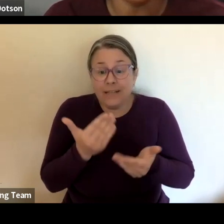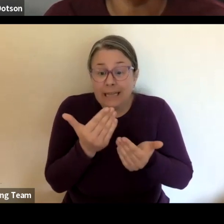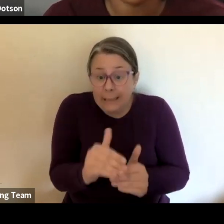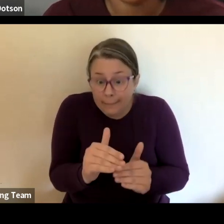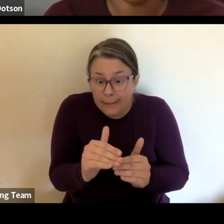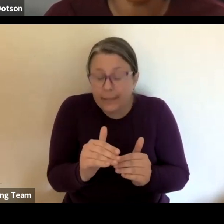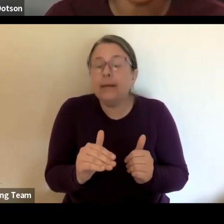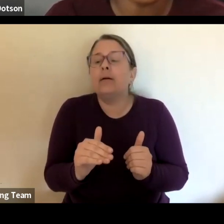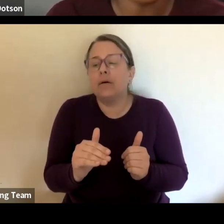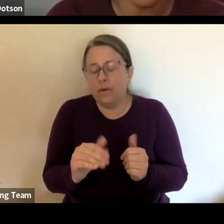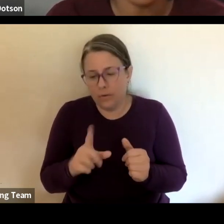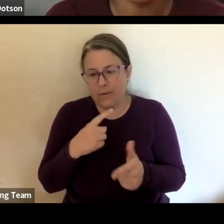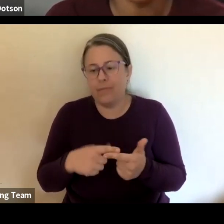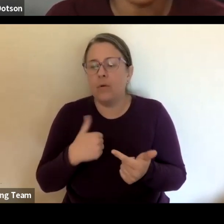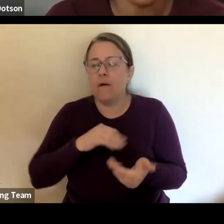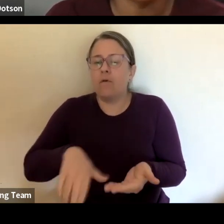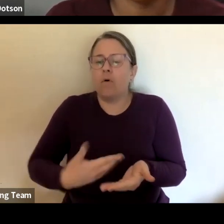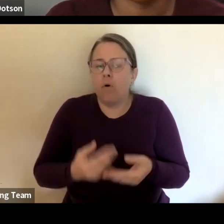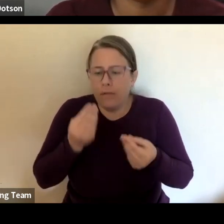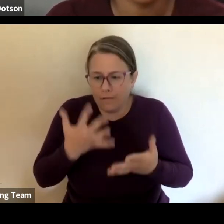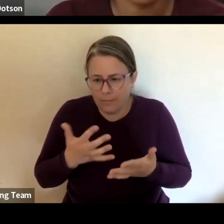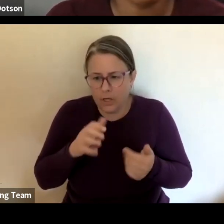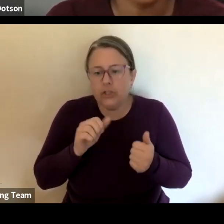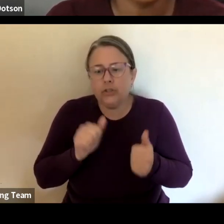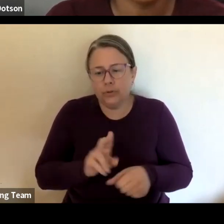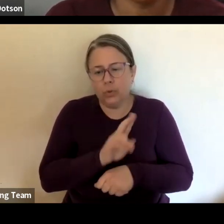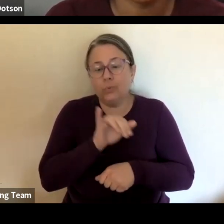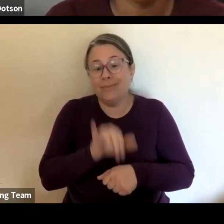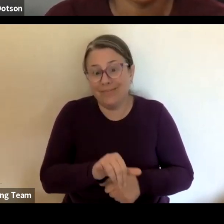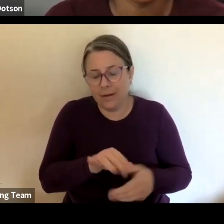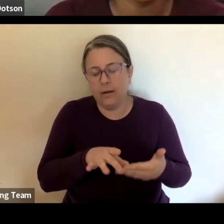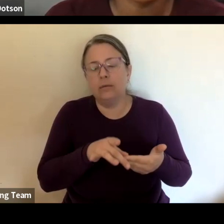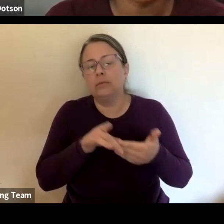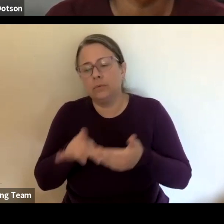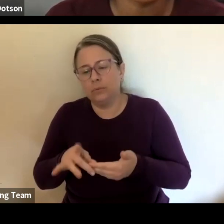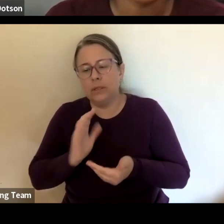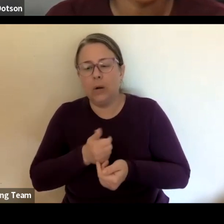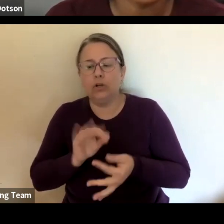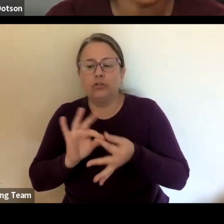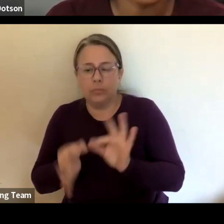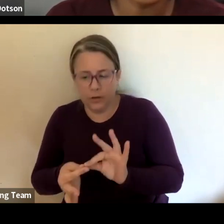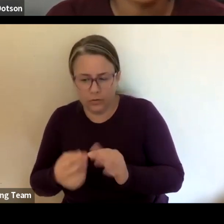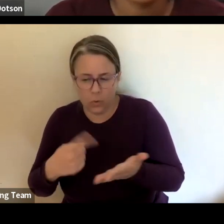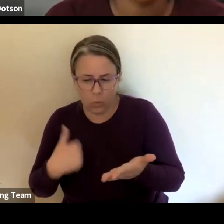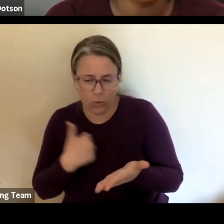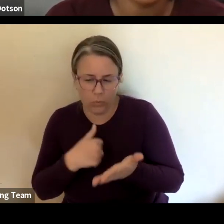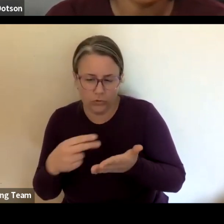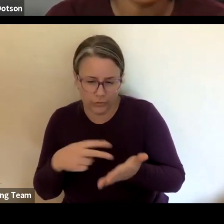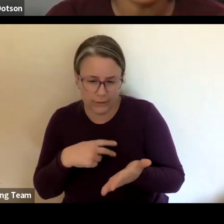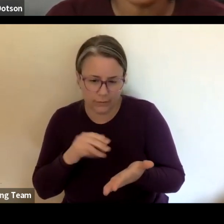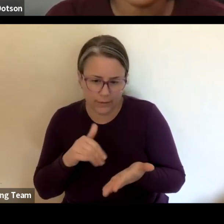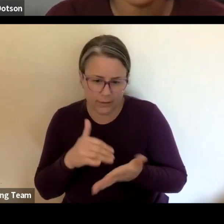And then, as I mentioned earlier, if nothing else, we can also talk about diversity in